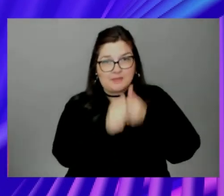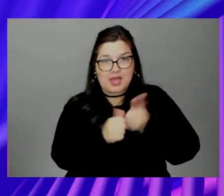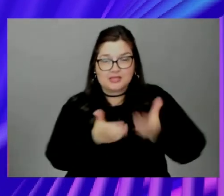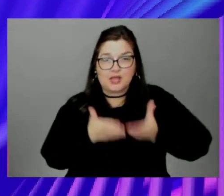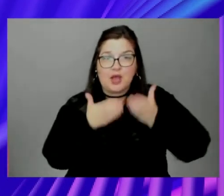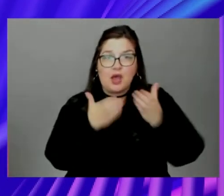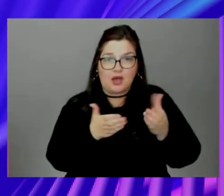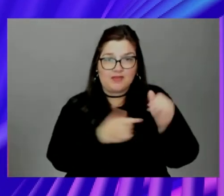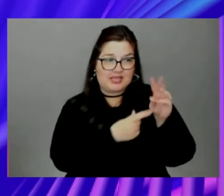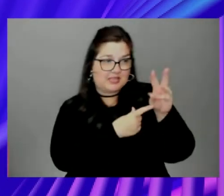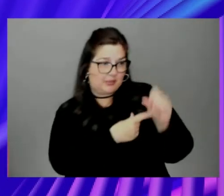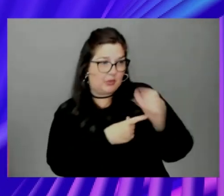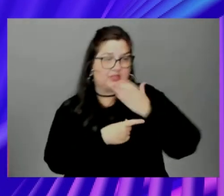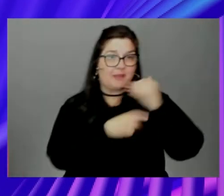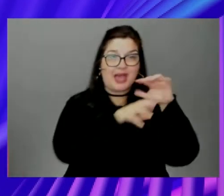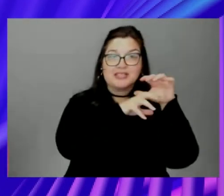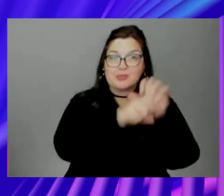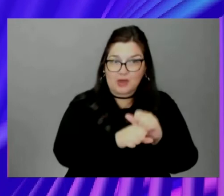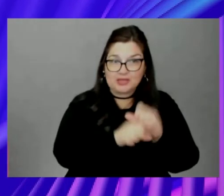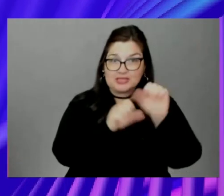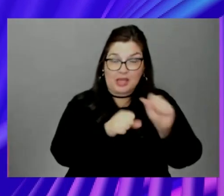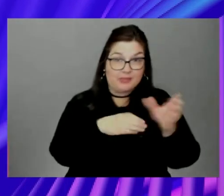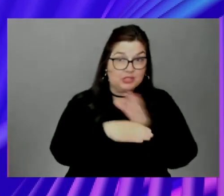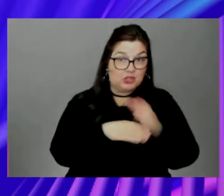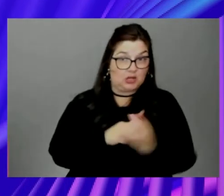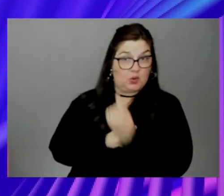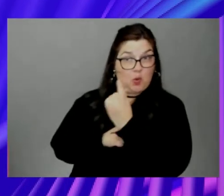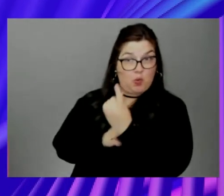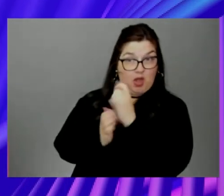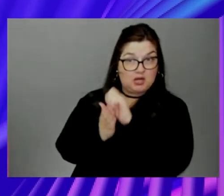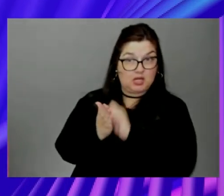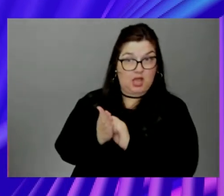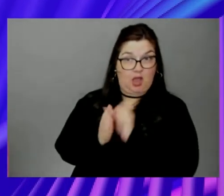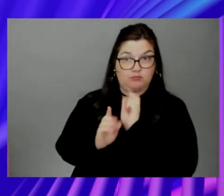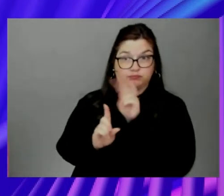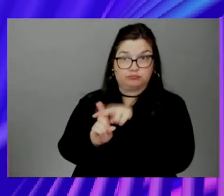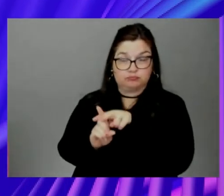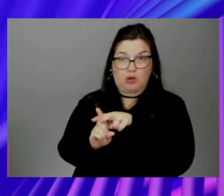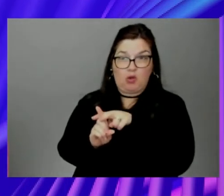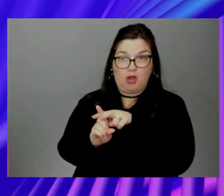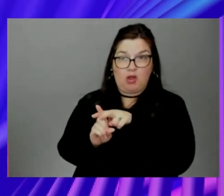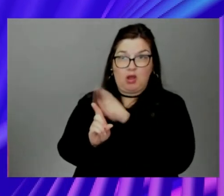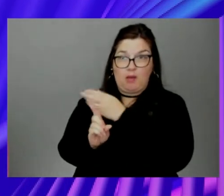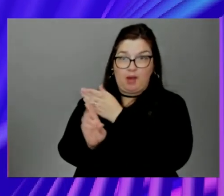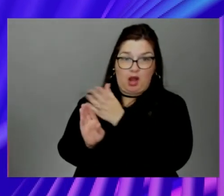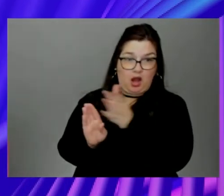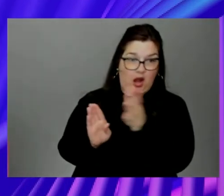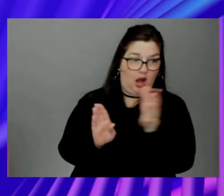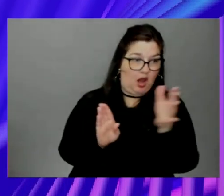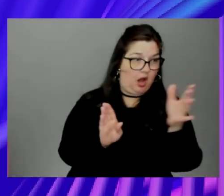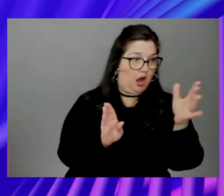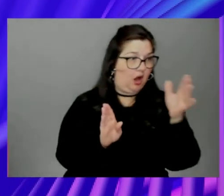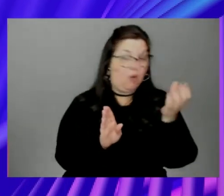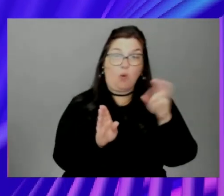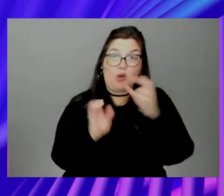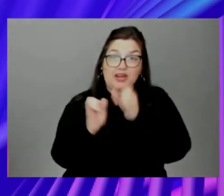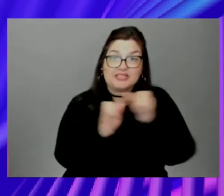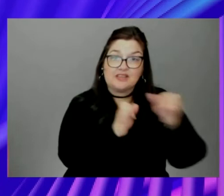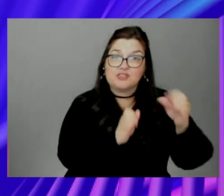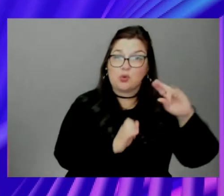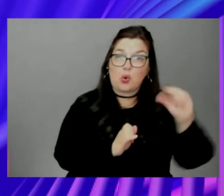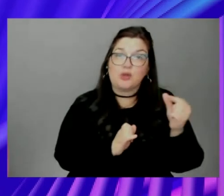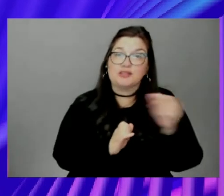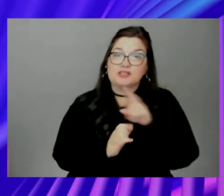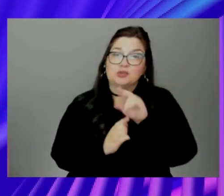be shared to either one account, to your entire organization, or to individual organizational units. That's really, really cool. And in terms of